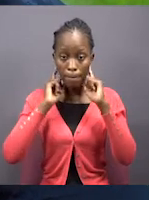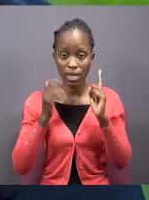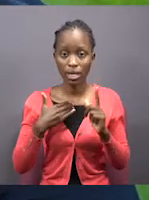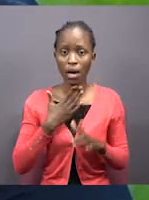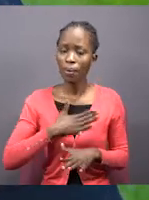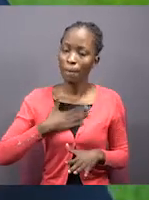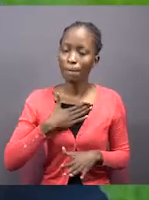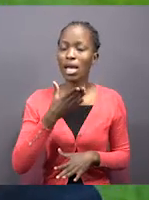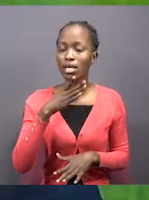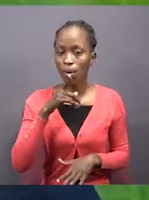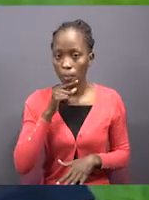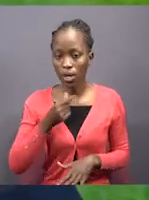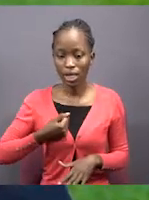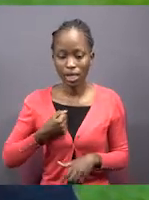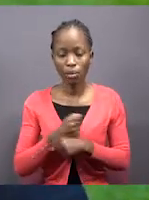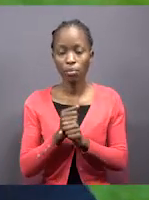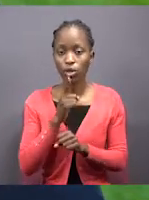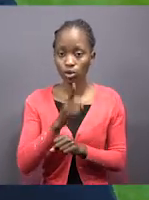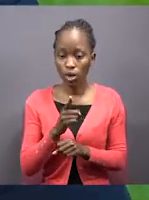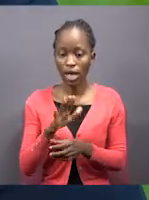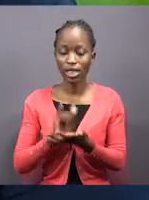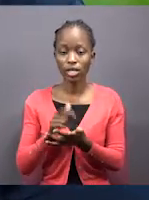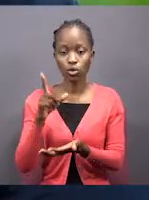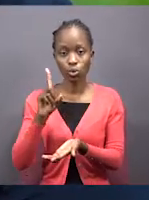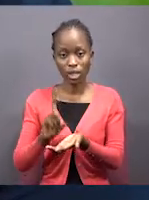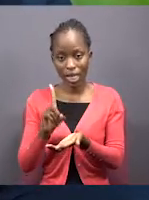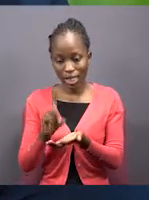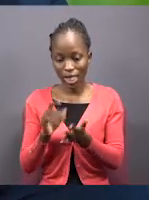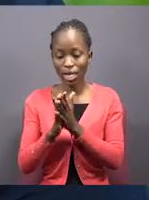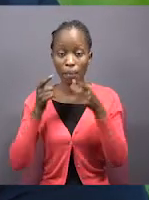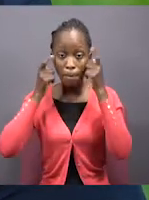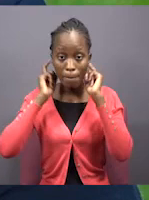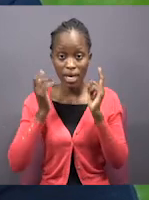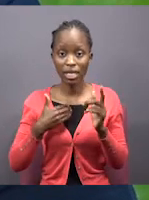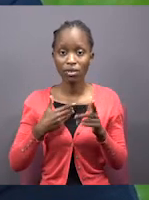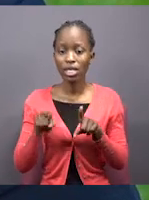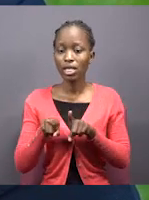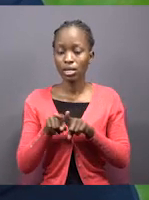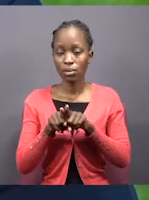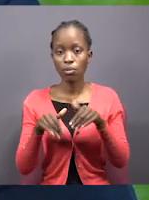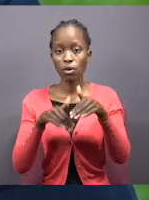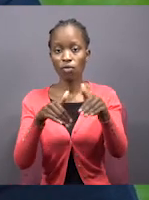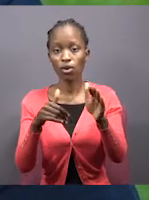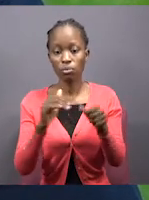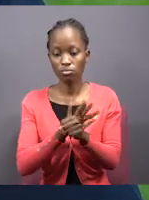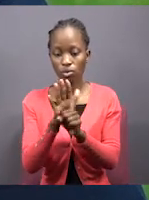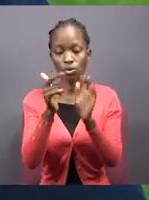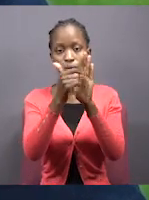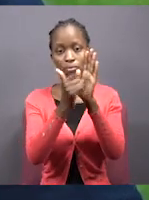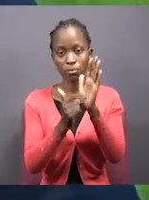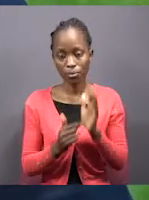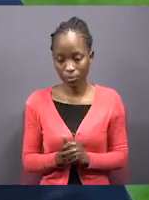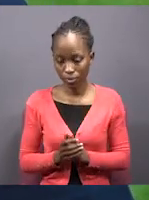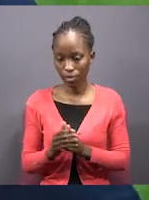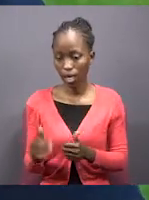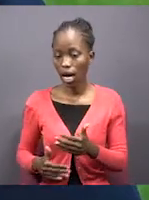school, and follow the COVID-19 measures. After finally finishing our quarantine, before